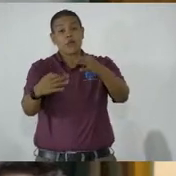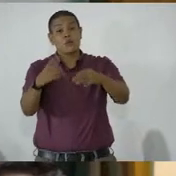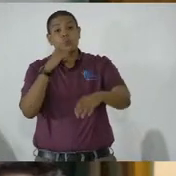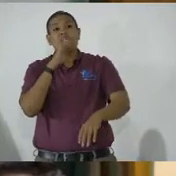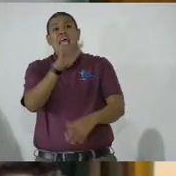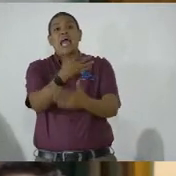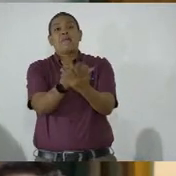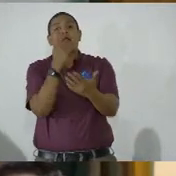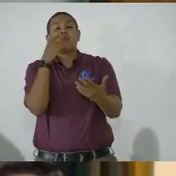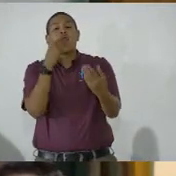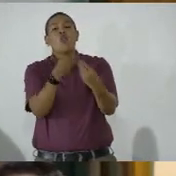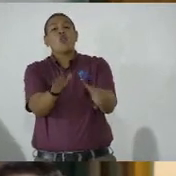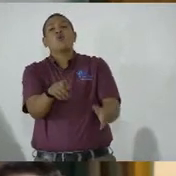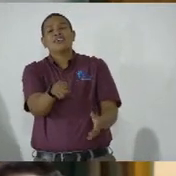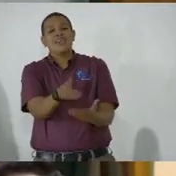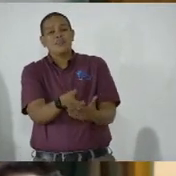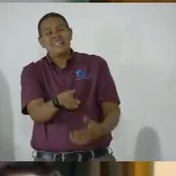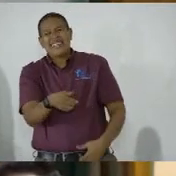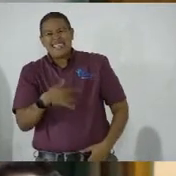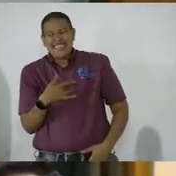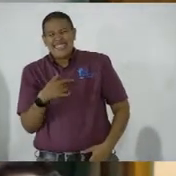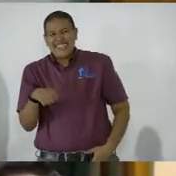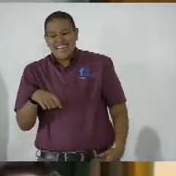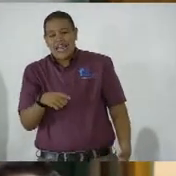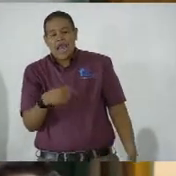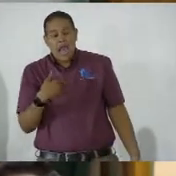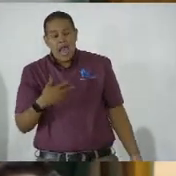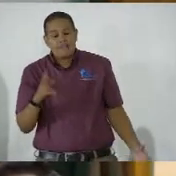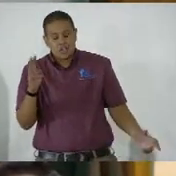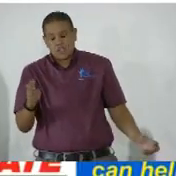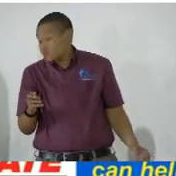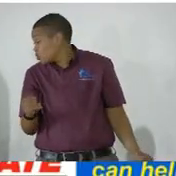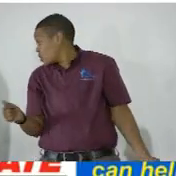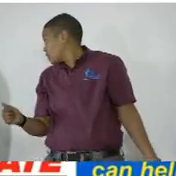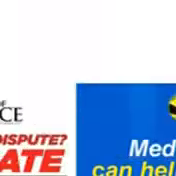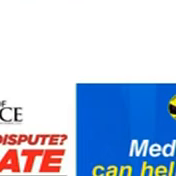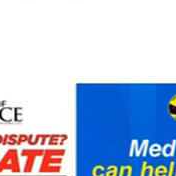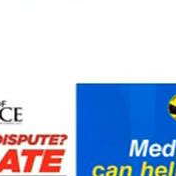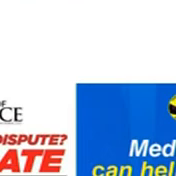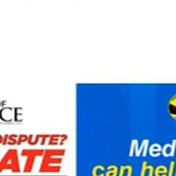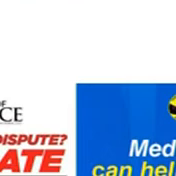because the loser feel that they need to have the matters dealt with.